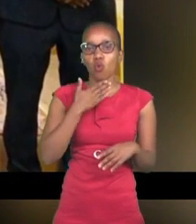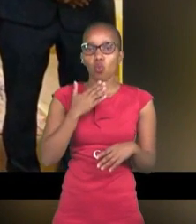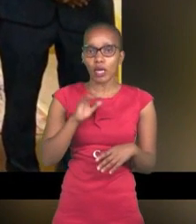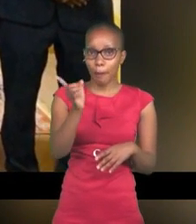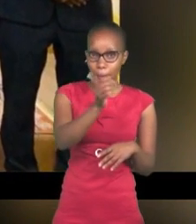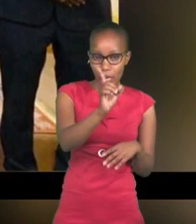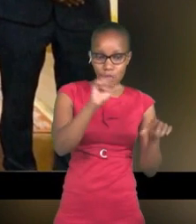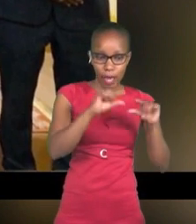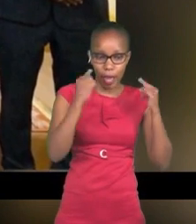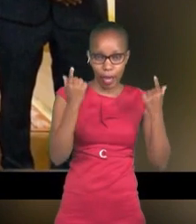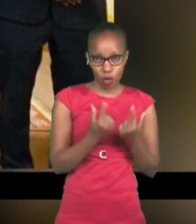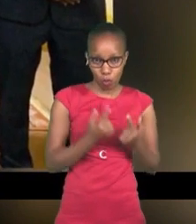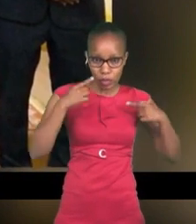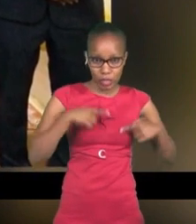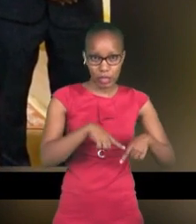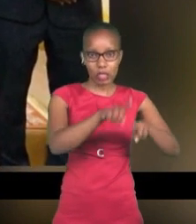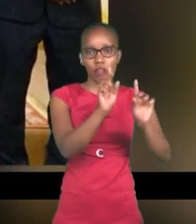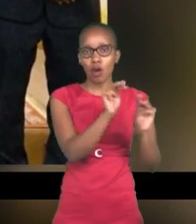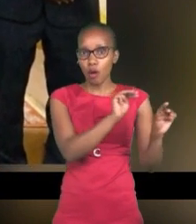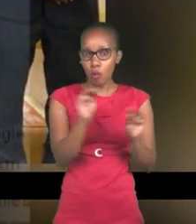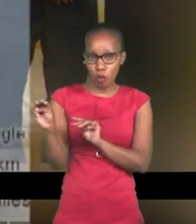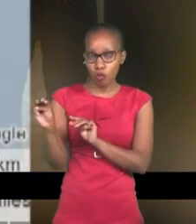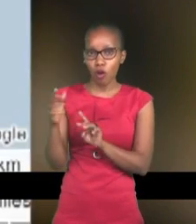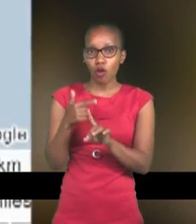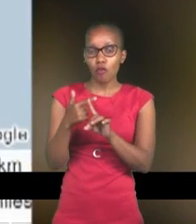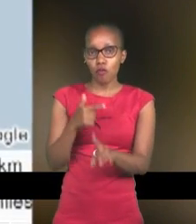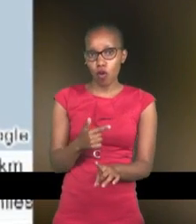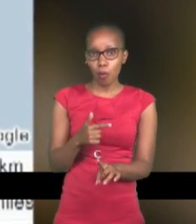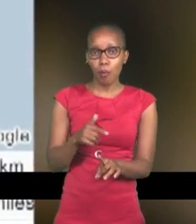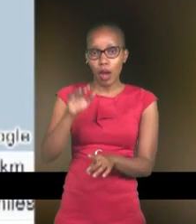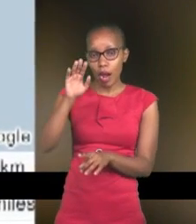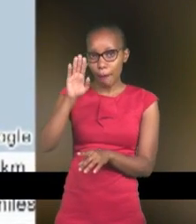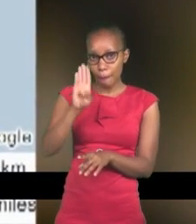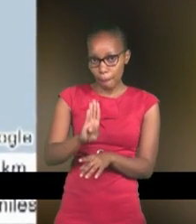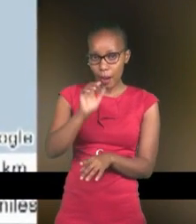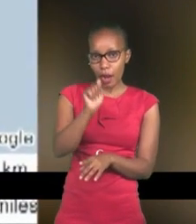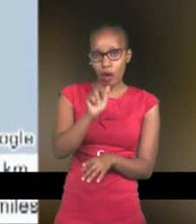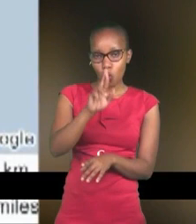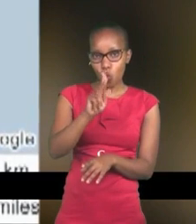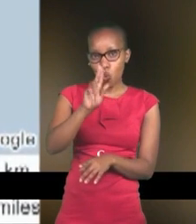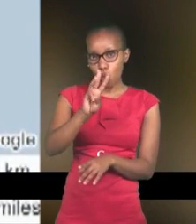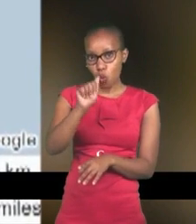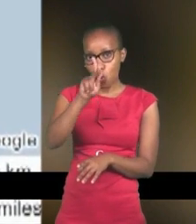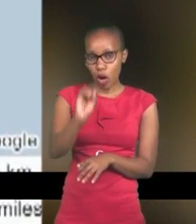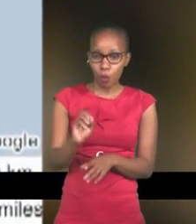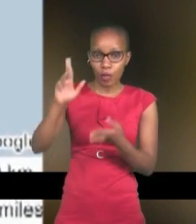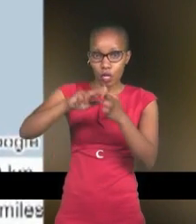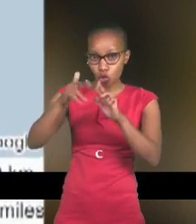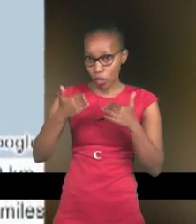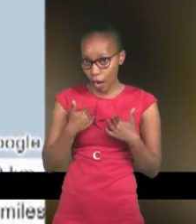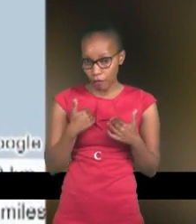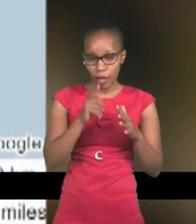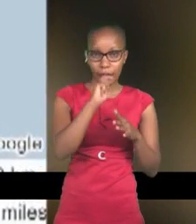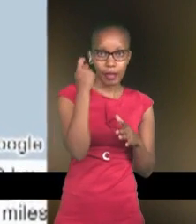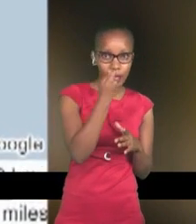his group forced to shift their base from Border Point 1 estate to Barwako. Kenya has had rocky relations with Somalia since